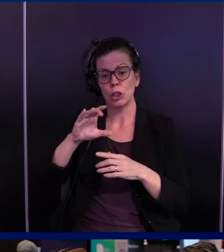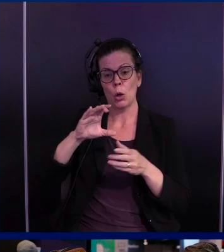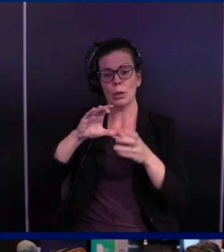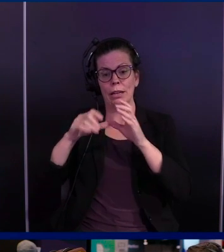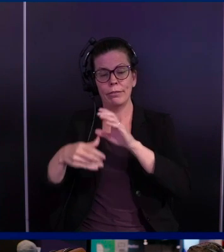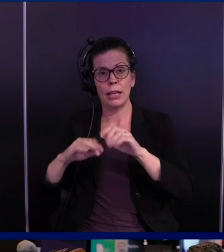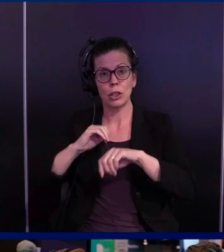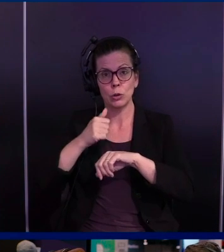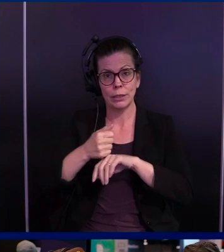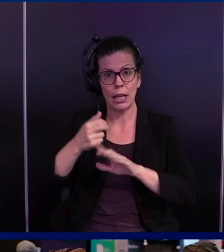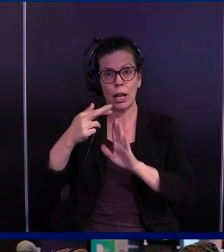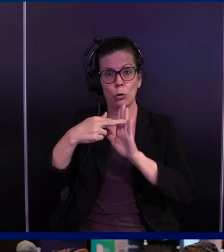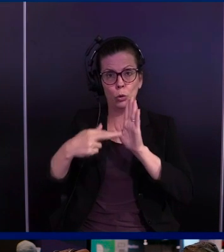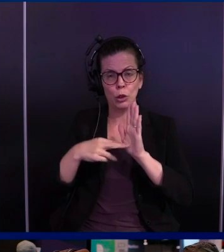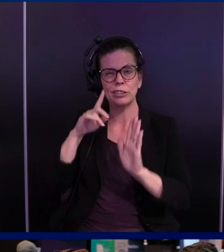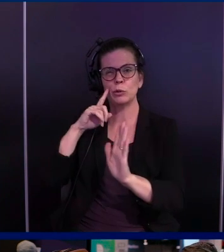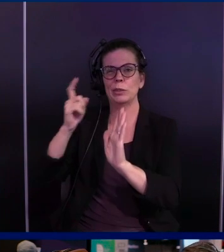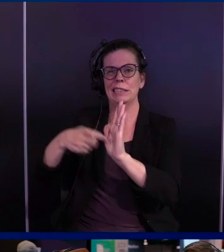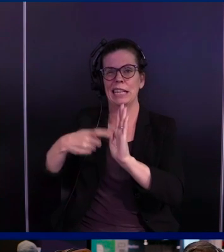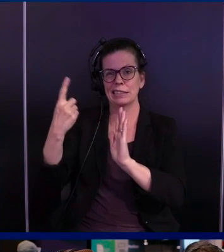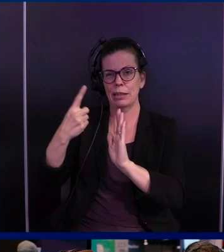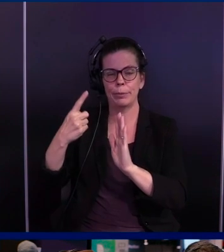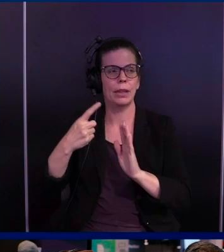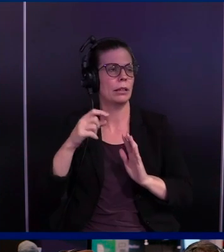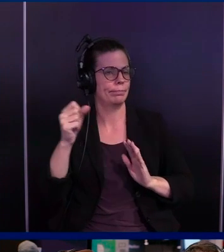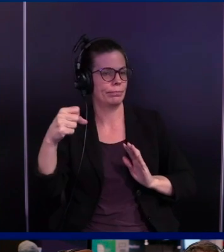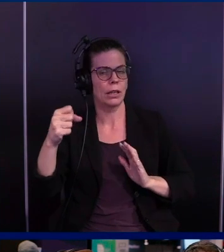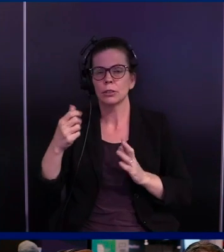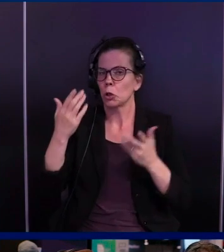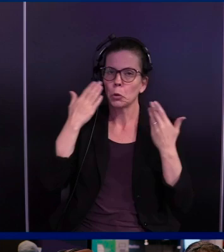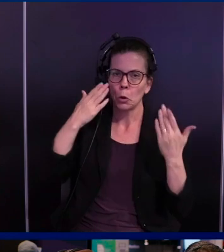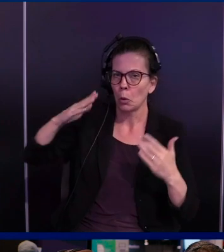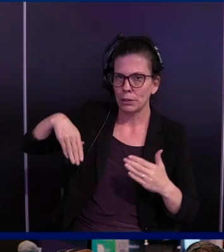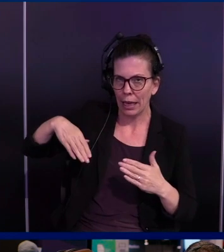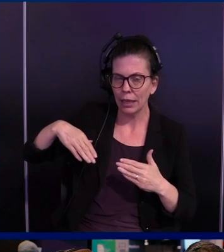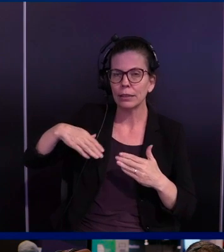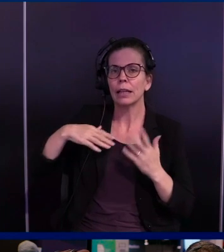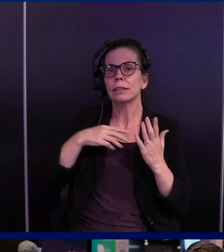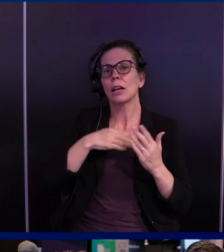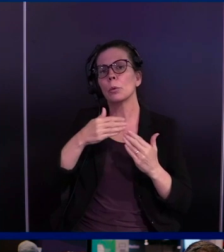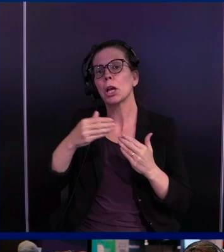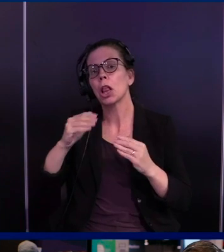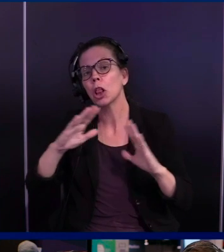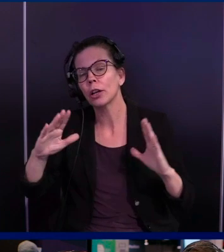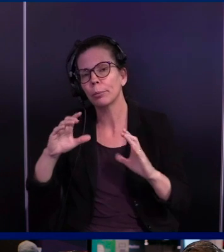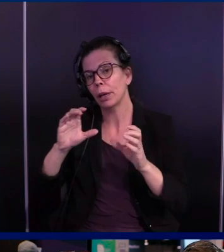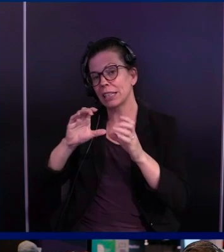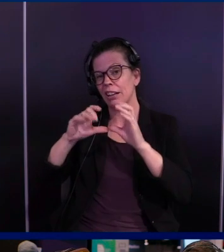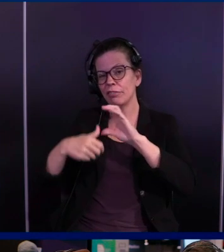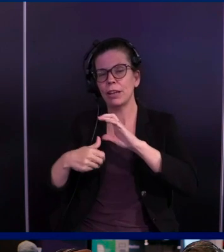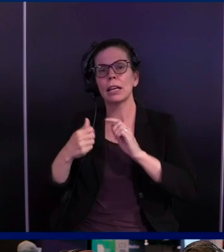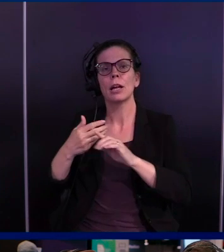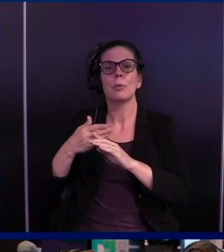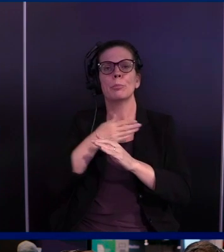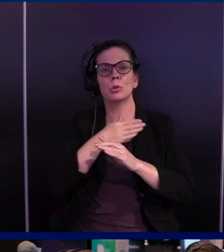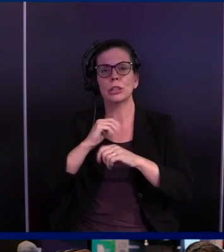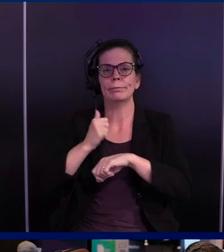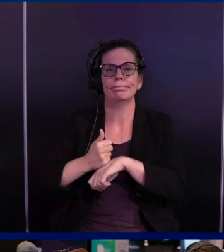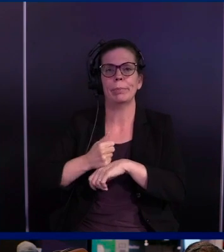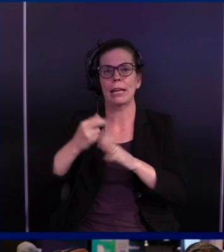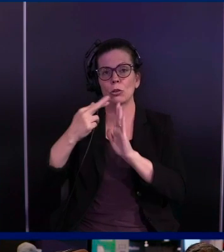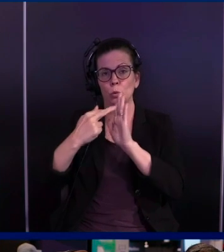set a rule to detect something, right? Yes. We don't know what it is yet until we go and look in, but config has a bunch of pre-baked rules,